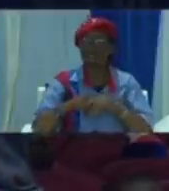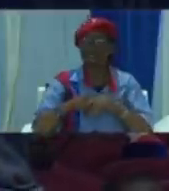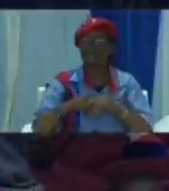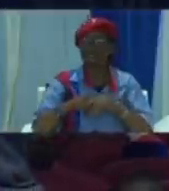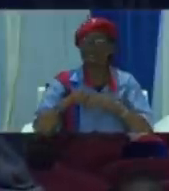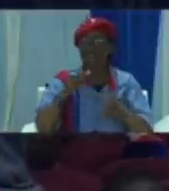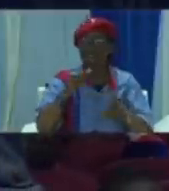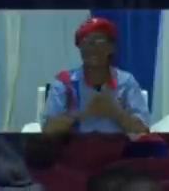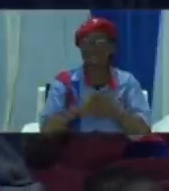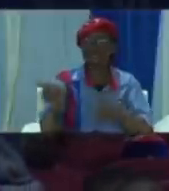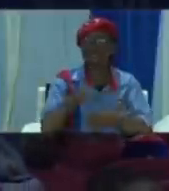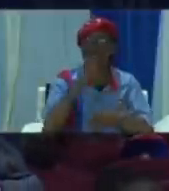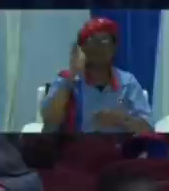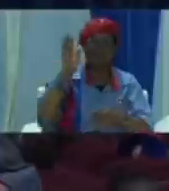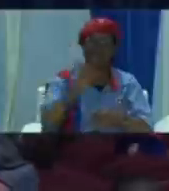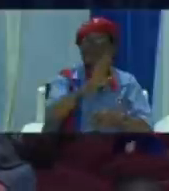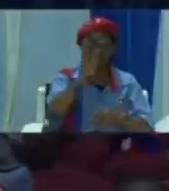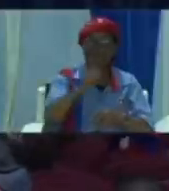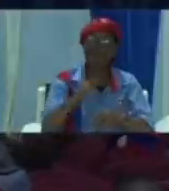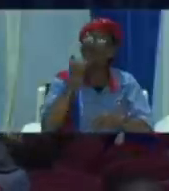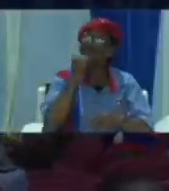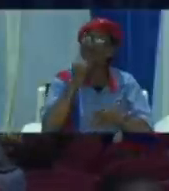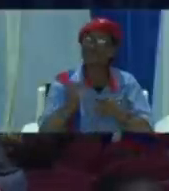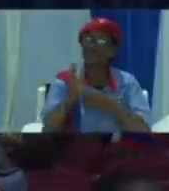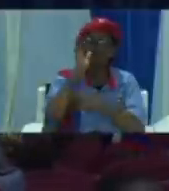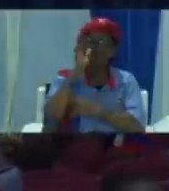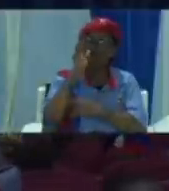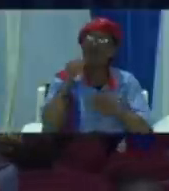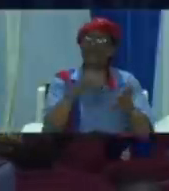that you will never offend God again.